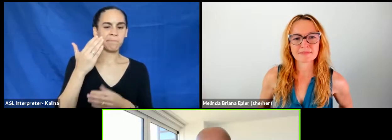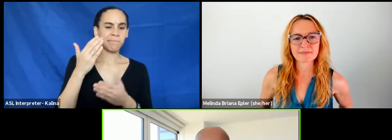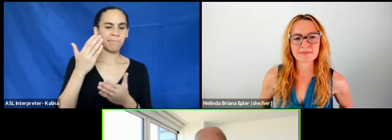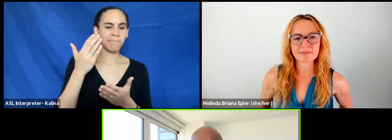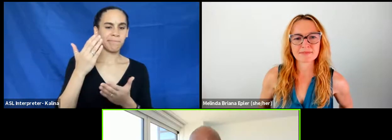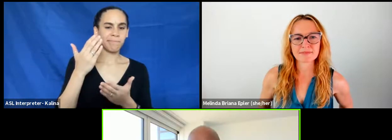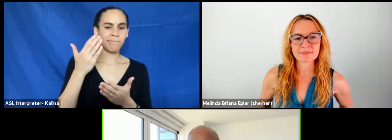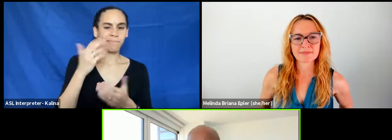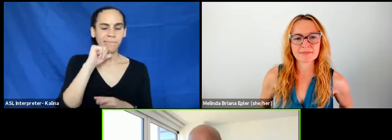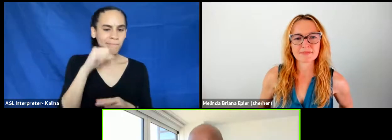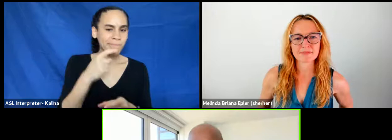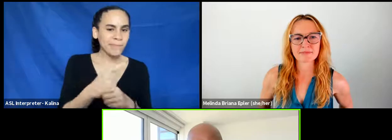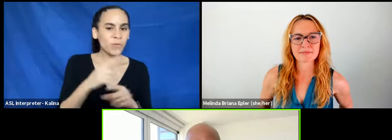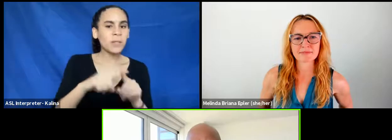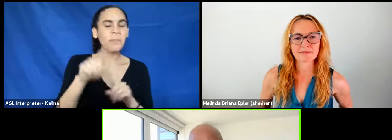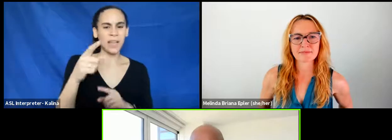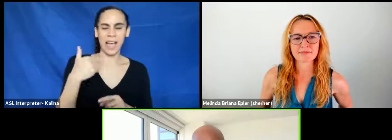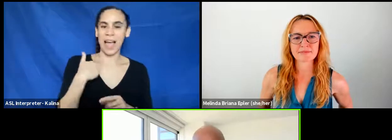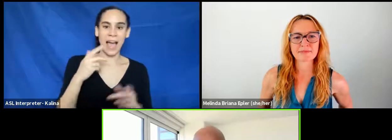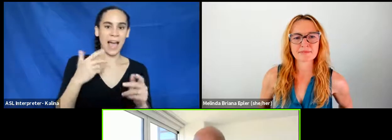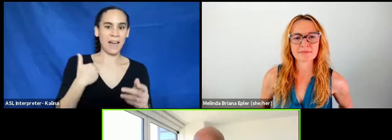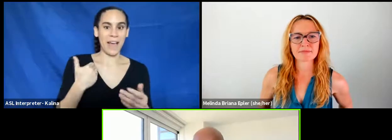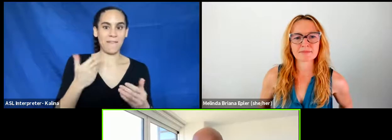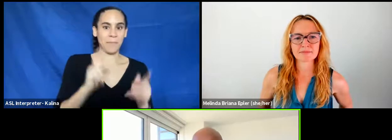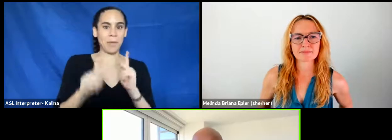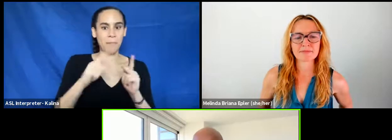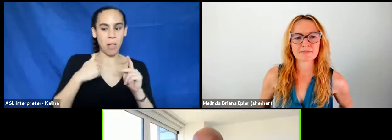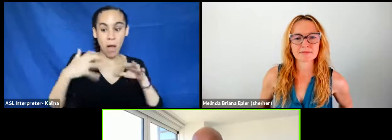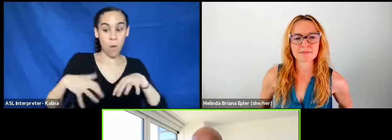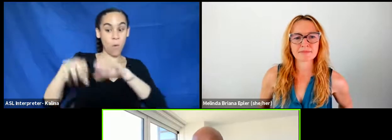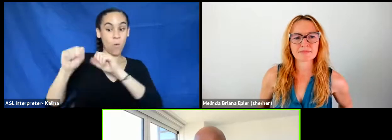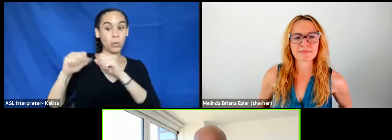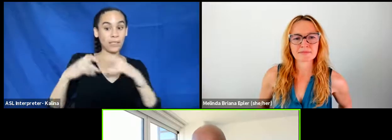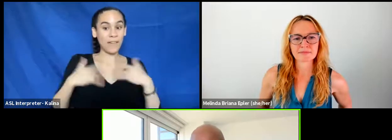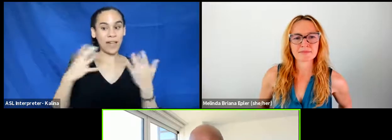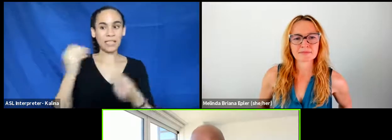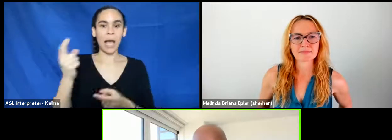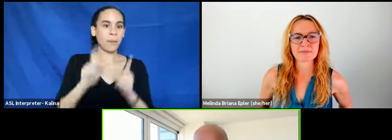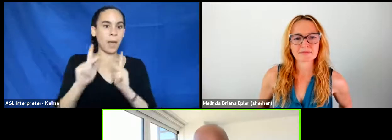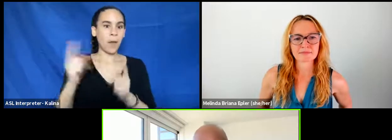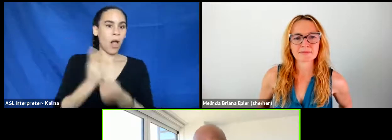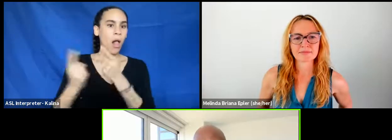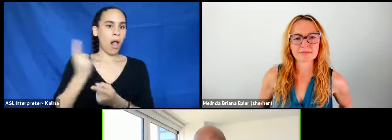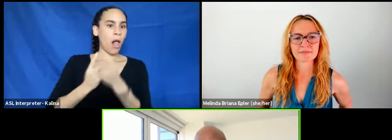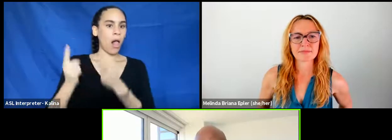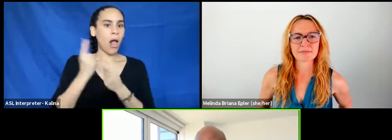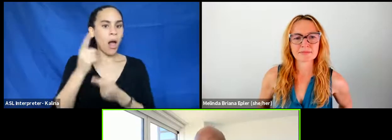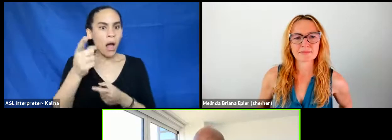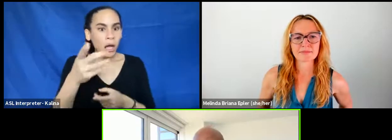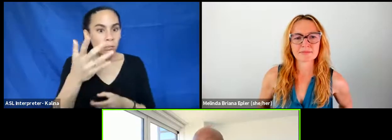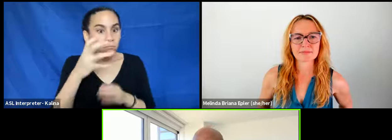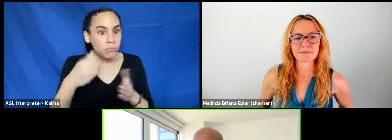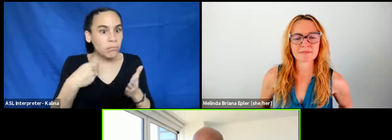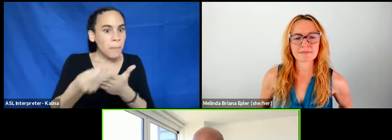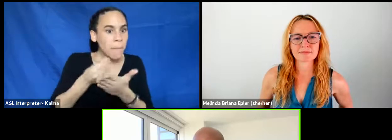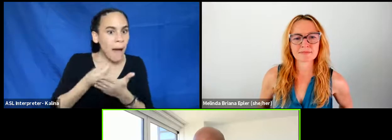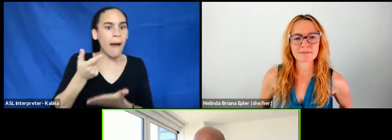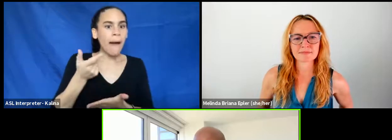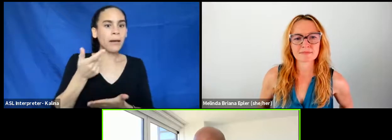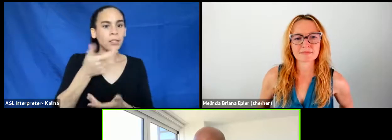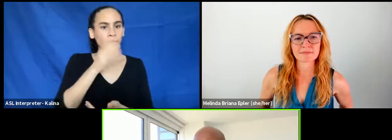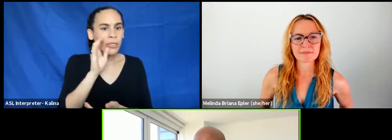me, asking me to get them drinks at my own events that I was hosting, because I was the only Black person, a few Black person there. I had people,